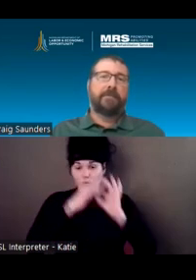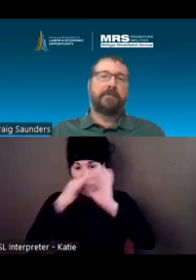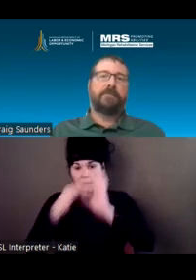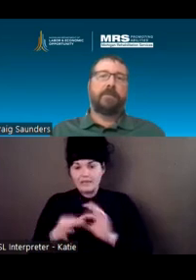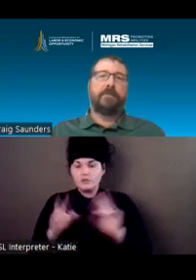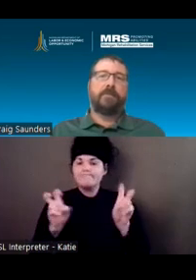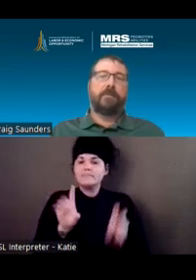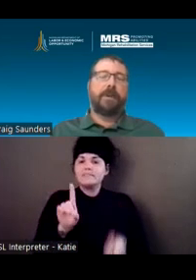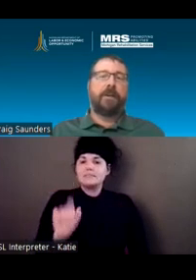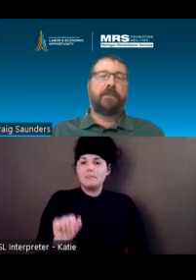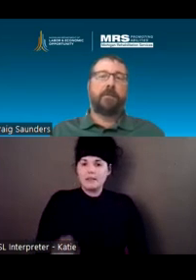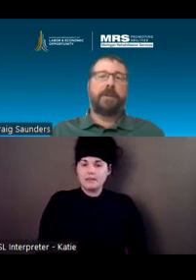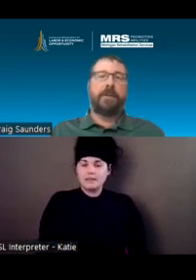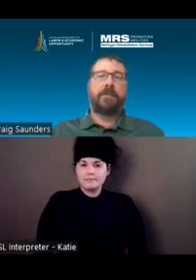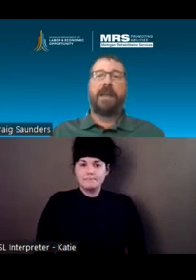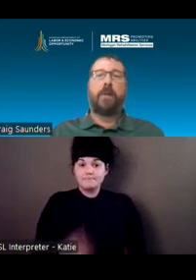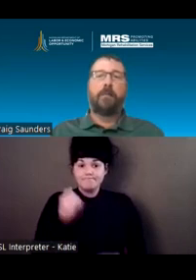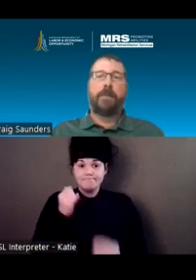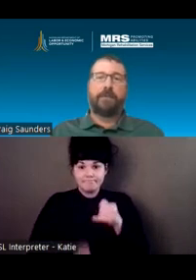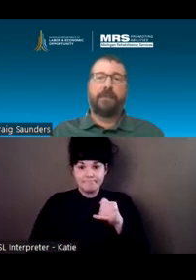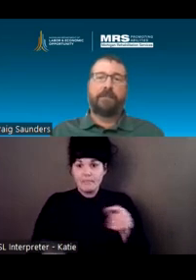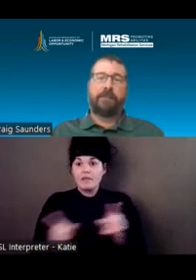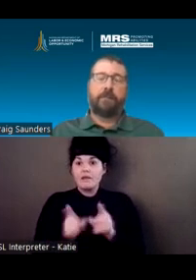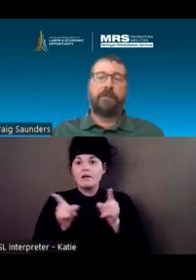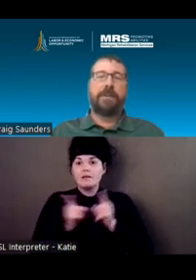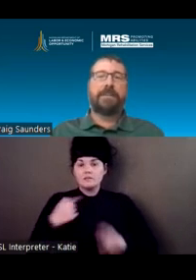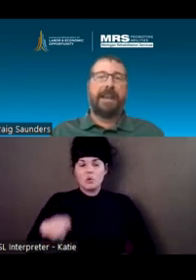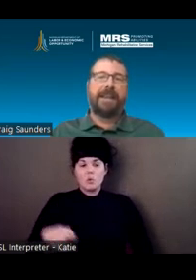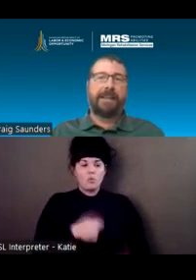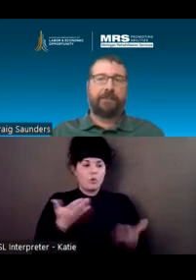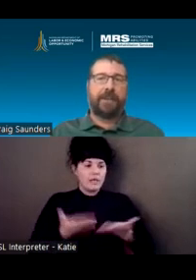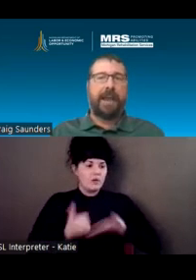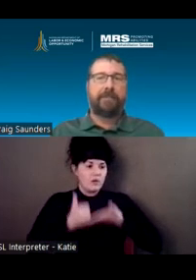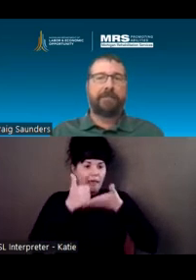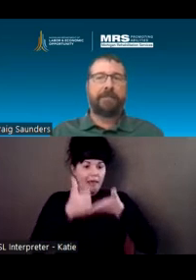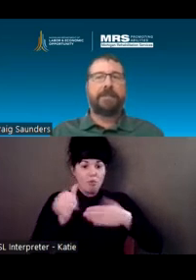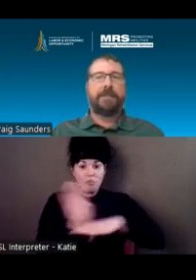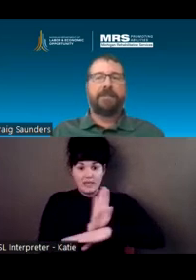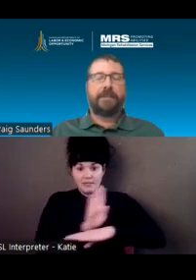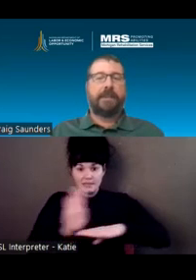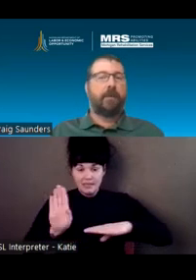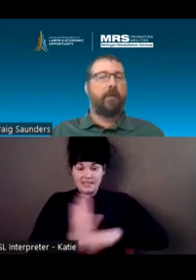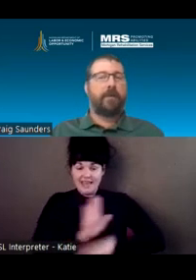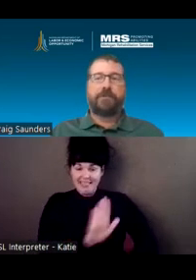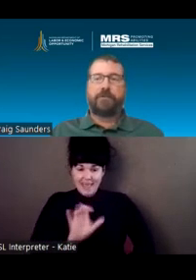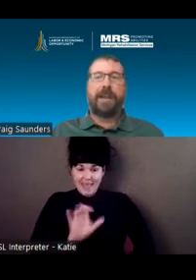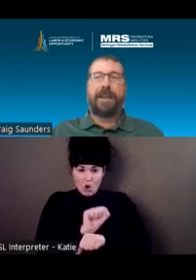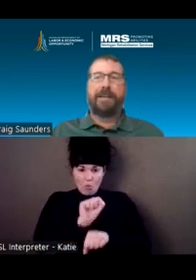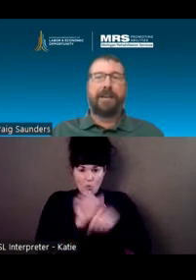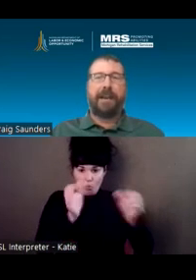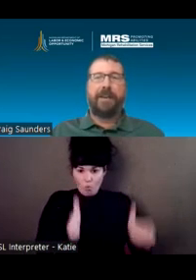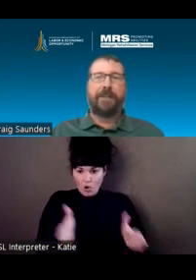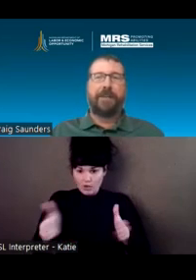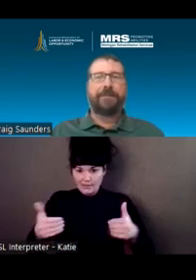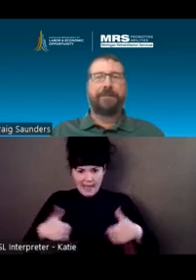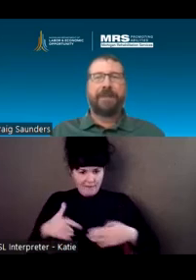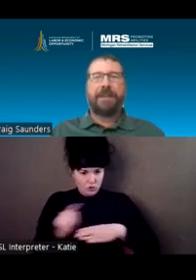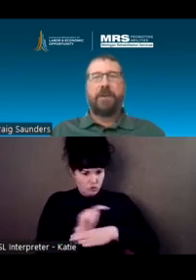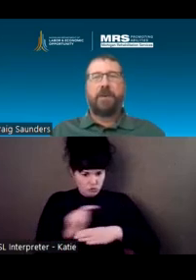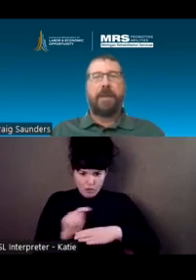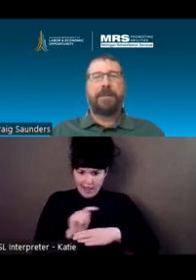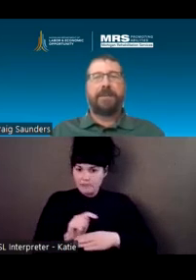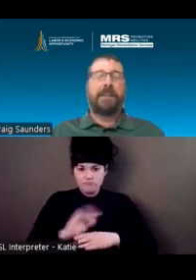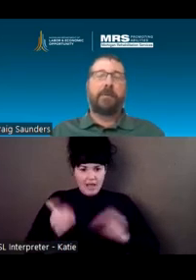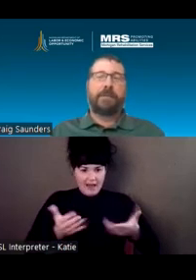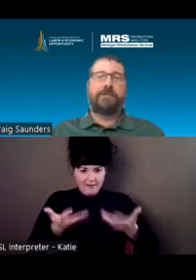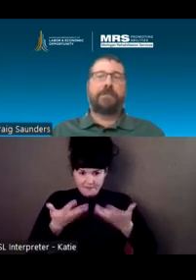Finally, we can also be here to help business with retaining the staff that they've already trained and hired who